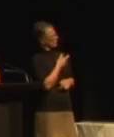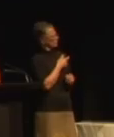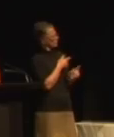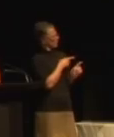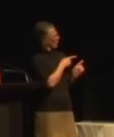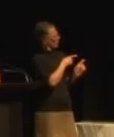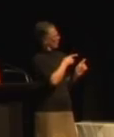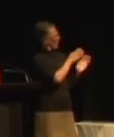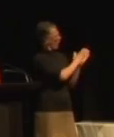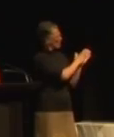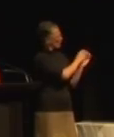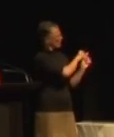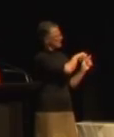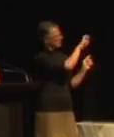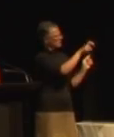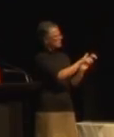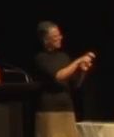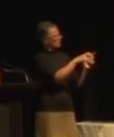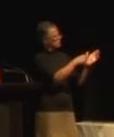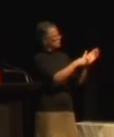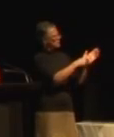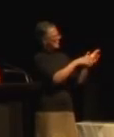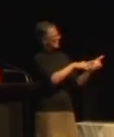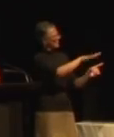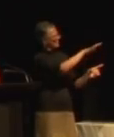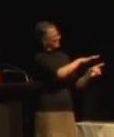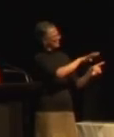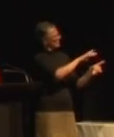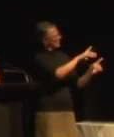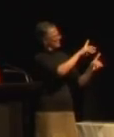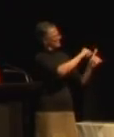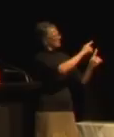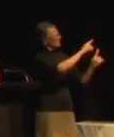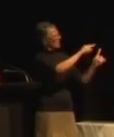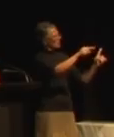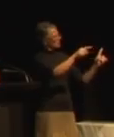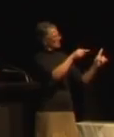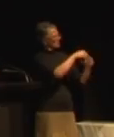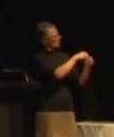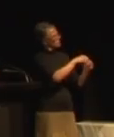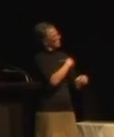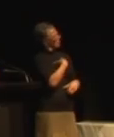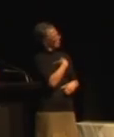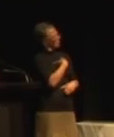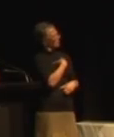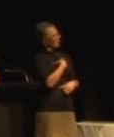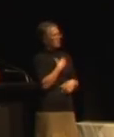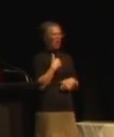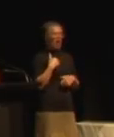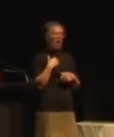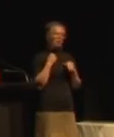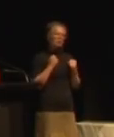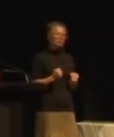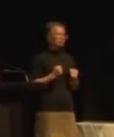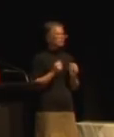doing diversity and inclusion in the tech sector. And I was active in library technology communities, where I led some of the work